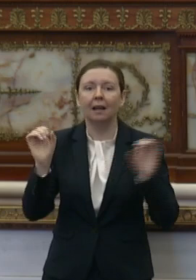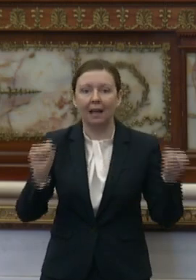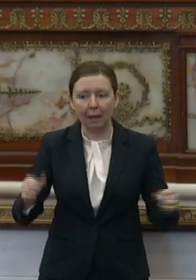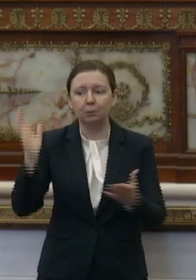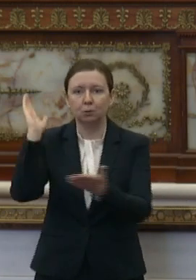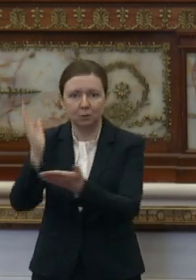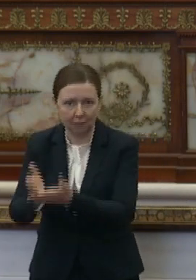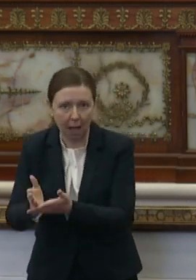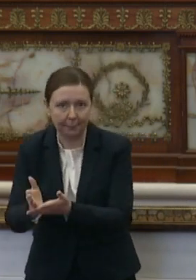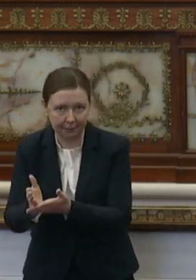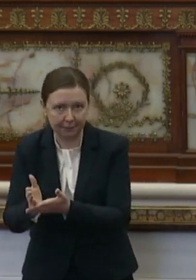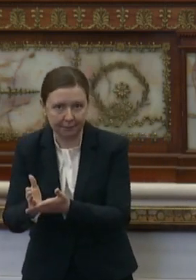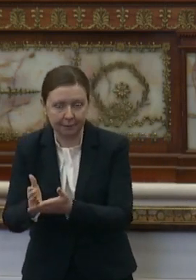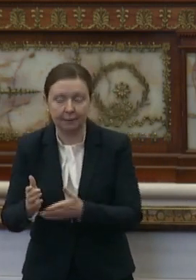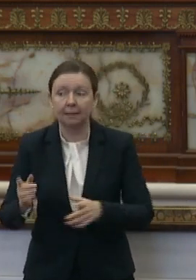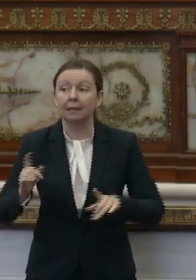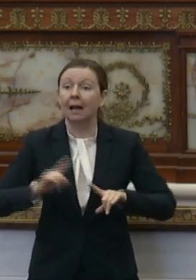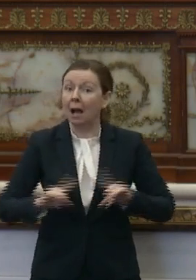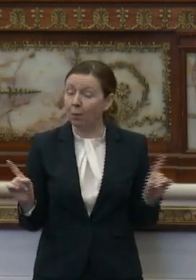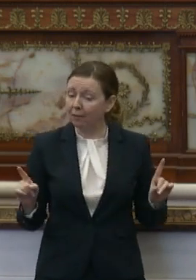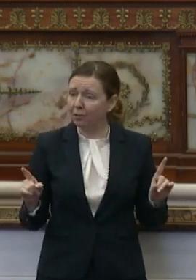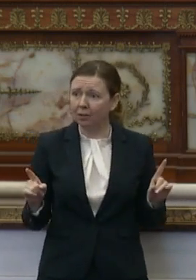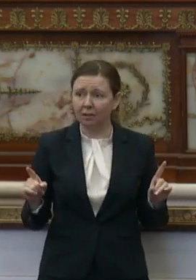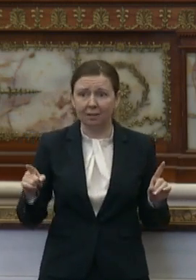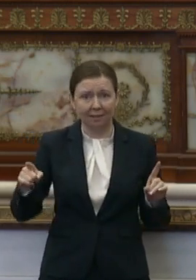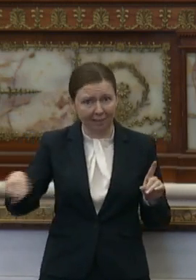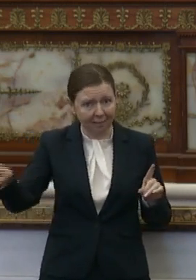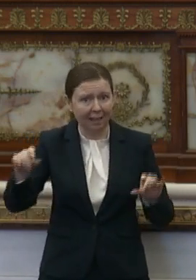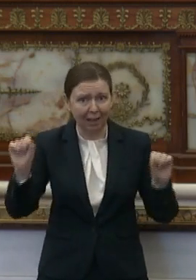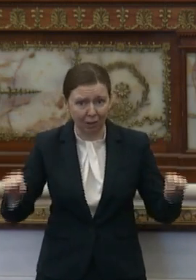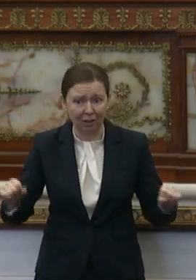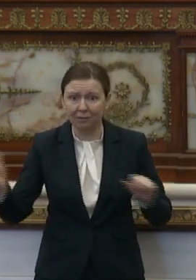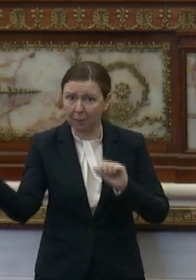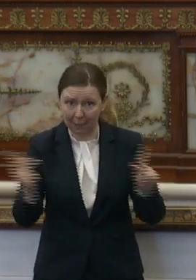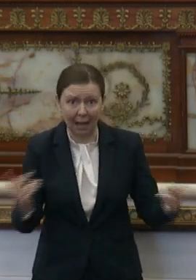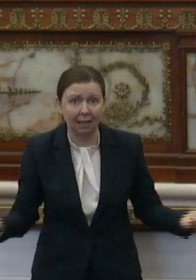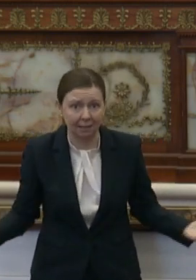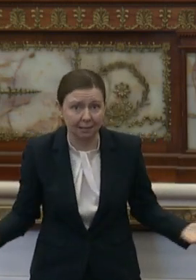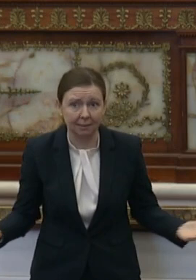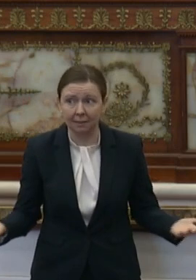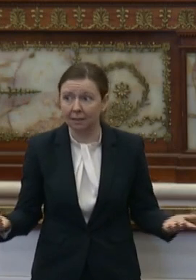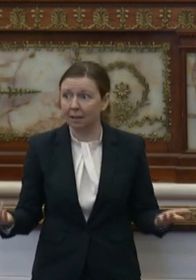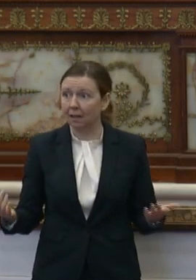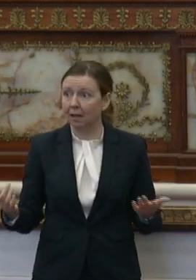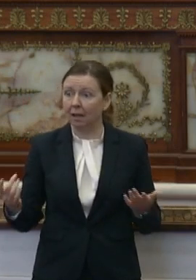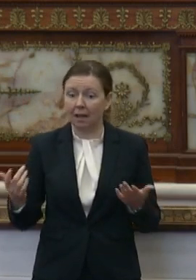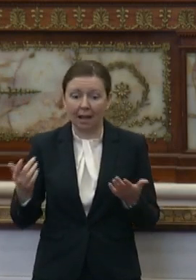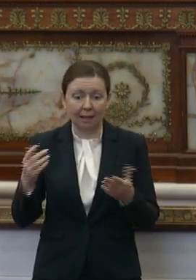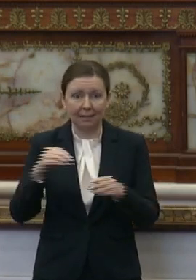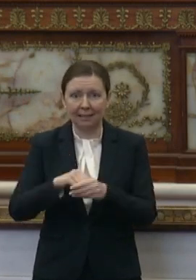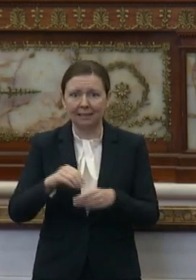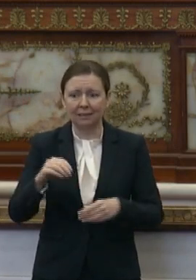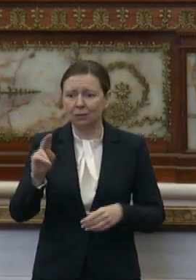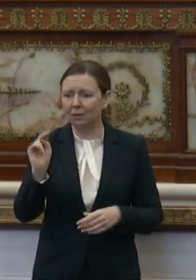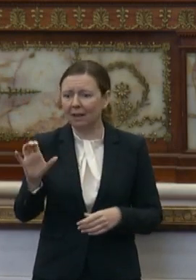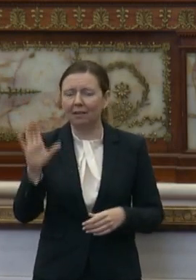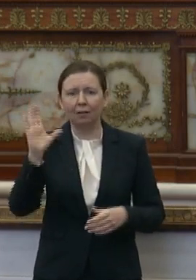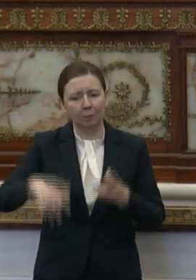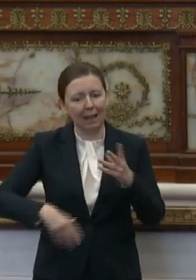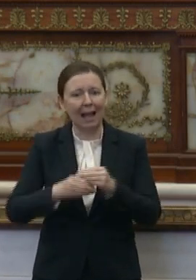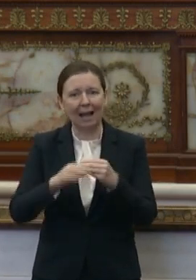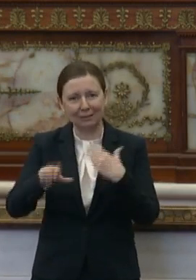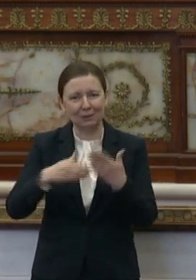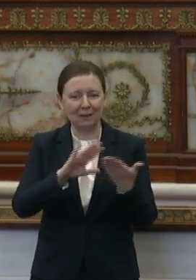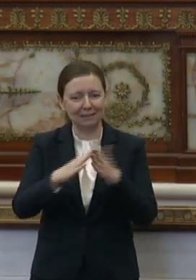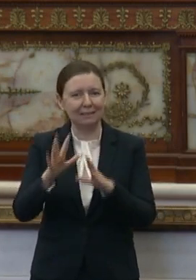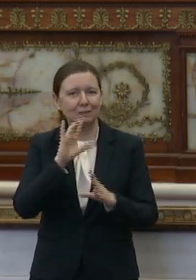stop a standoff. However, they could have gone and come back, and aid in North Carolina would be added to all those cities that